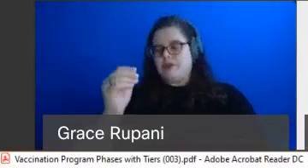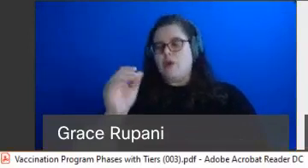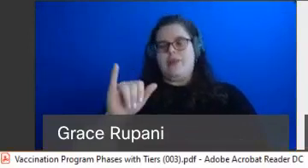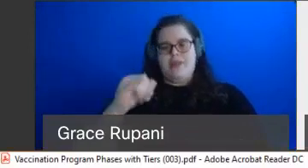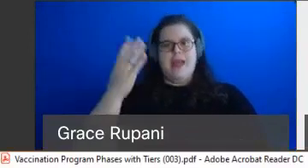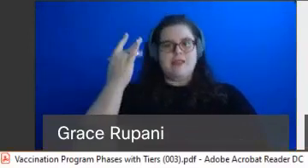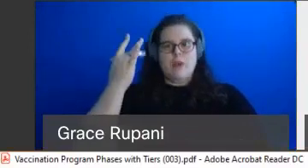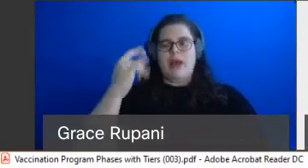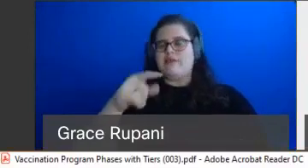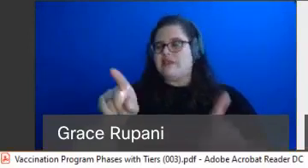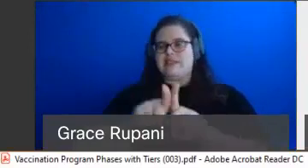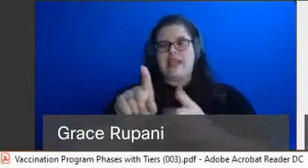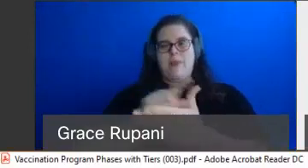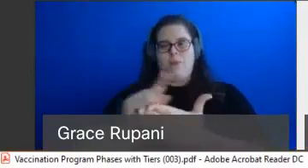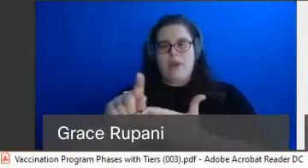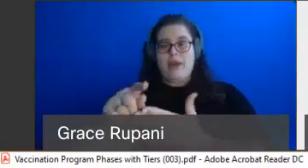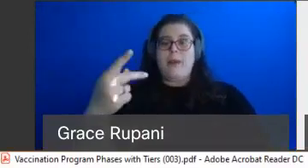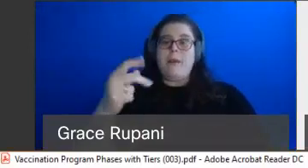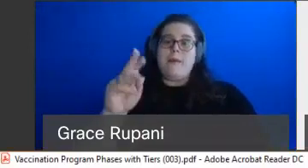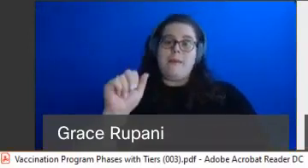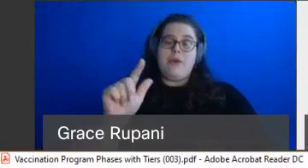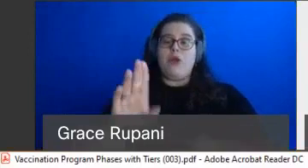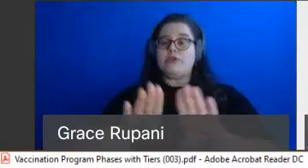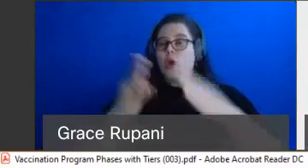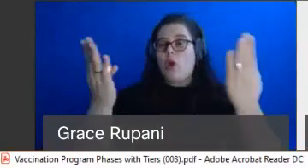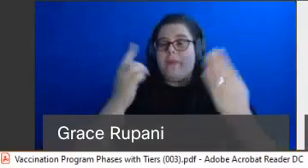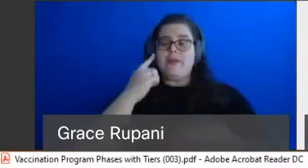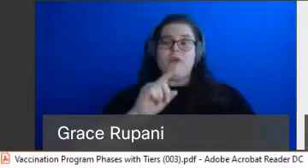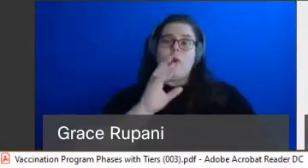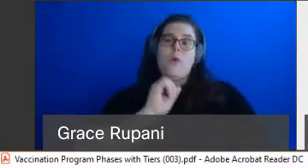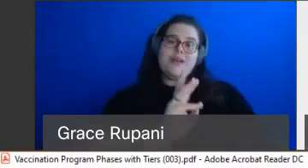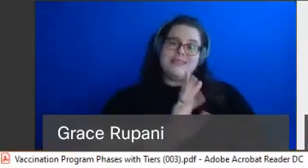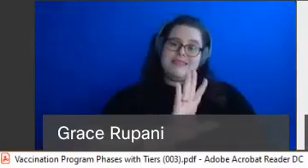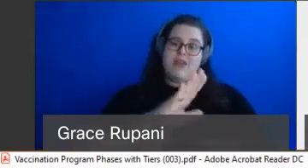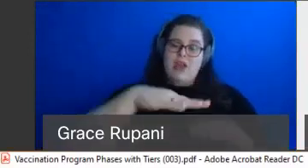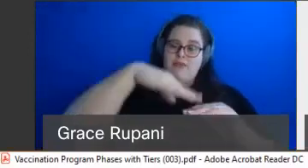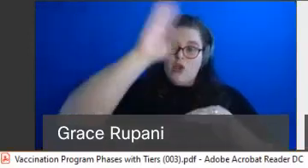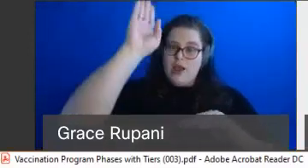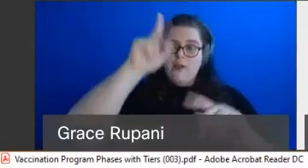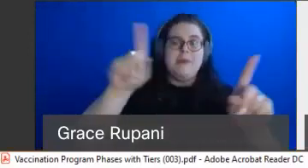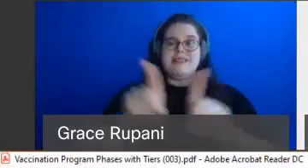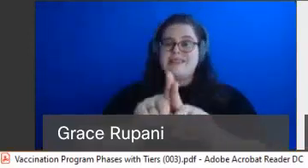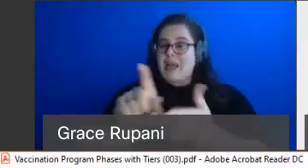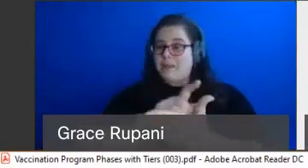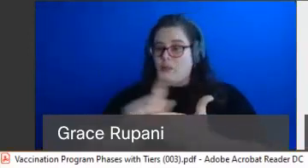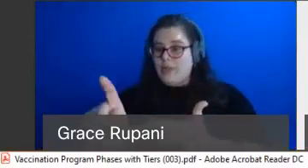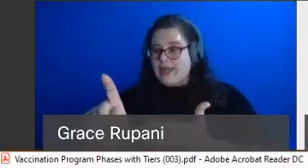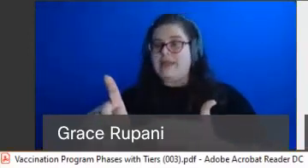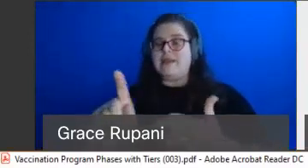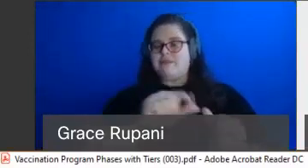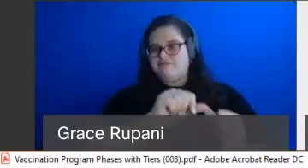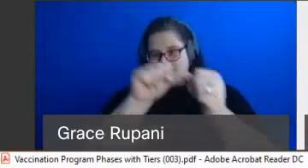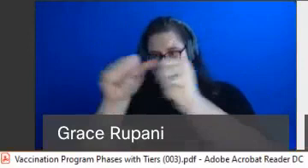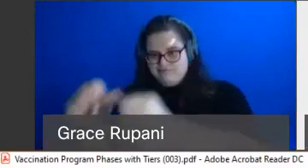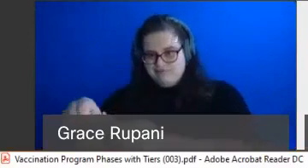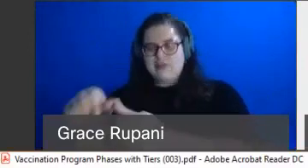same week that the portal was open for people 65 and older, it was also, we